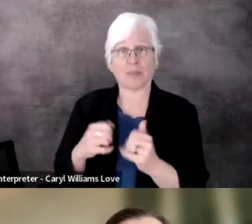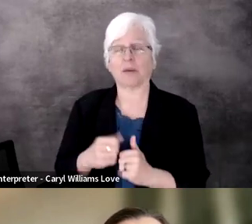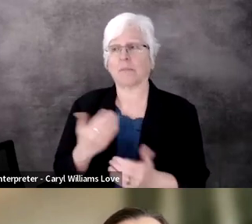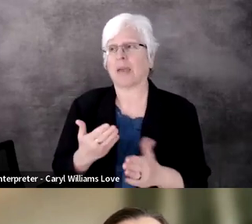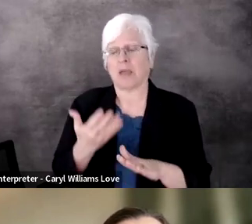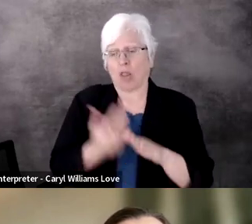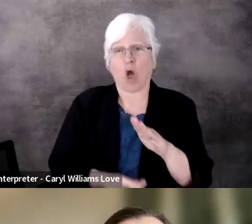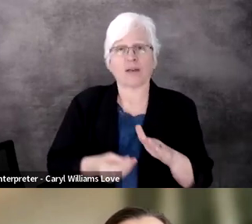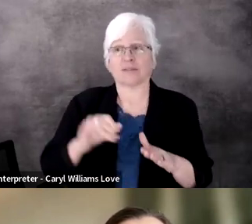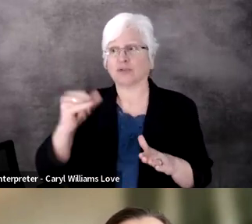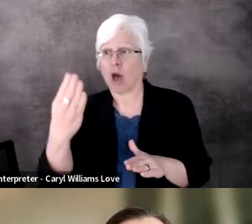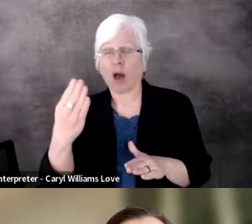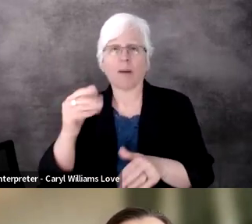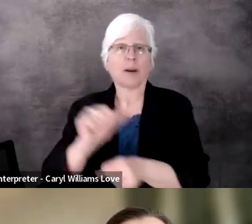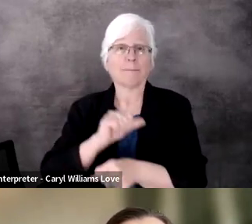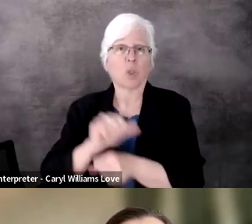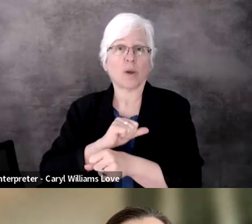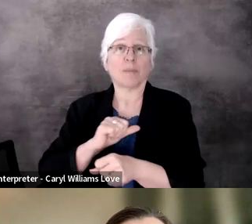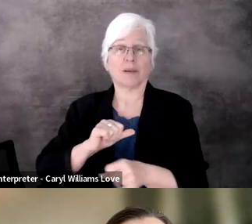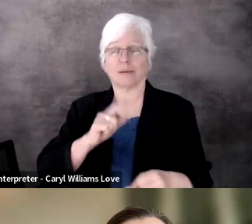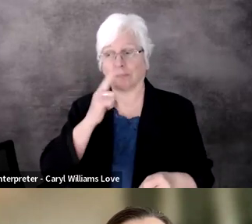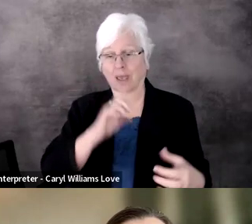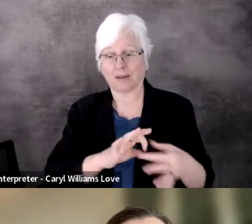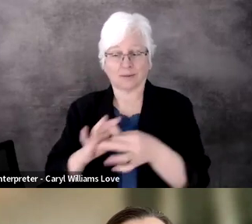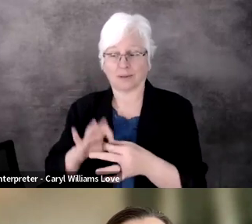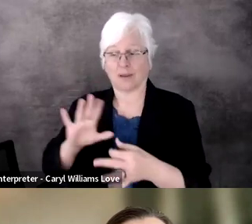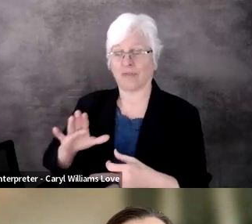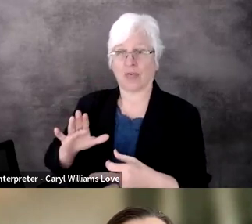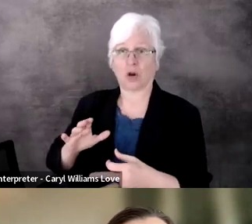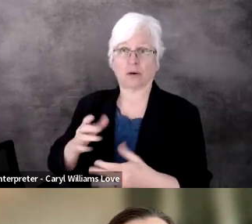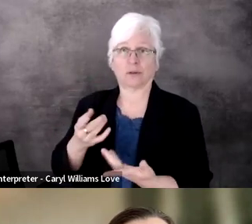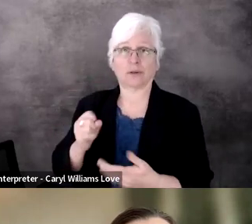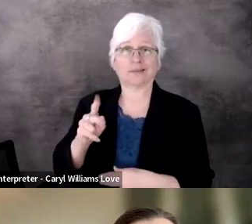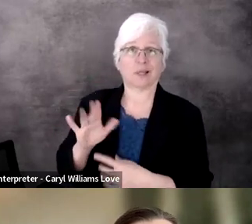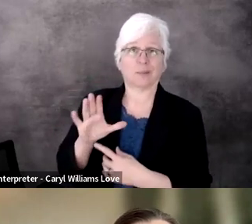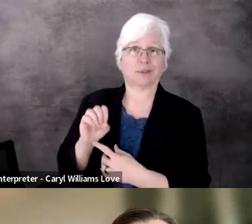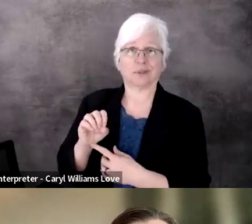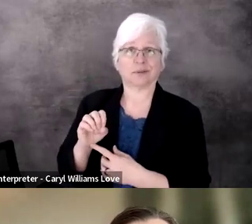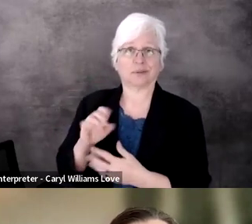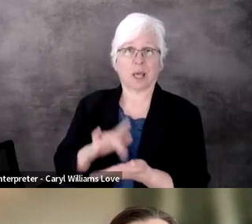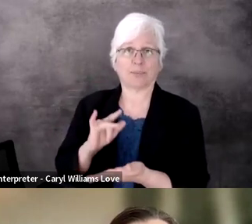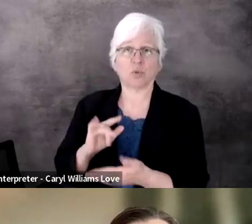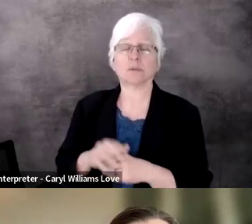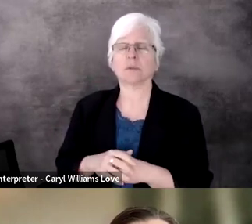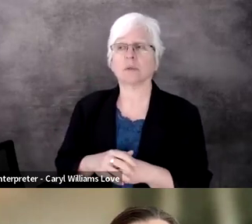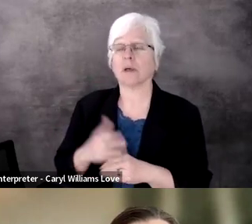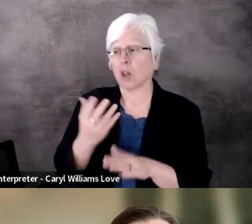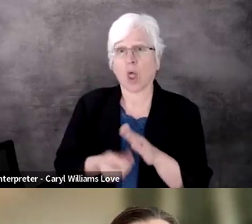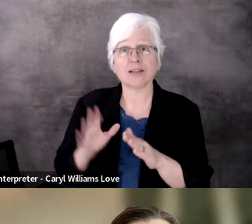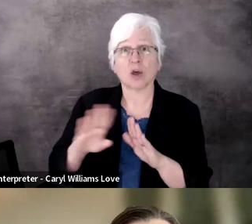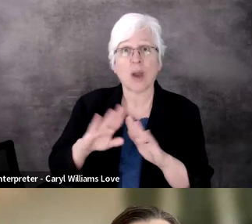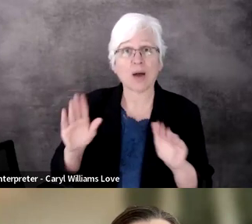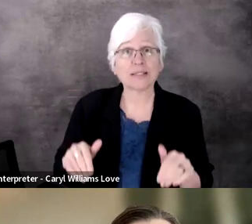of employment related to their substance use, loss of housing. One of the things that I have that's